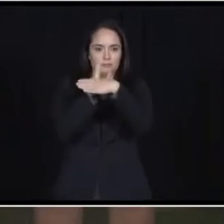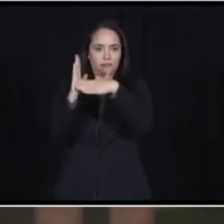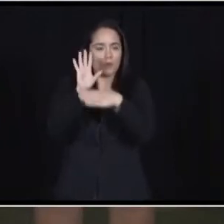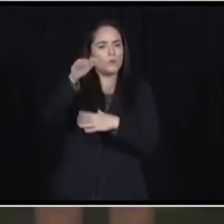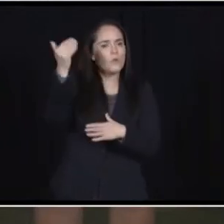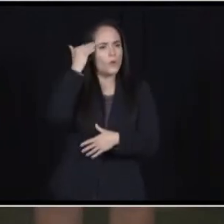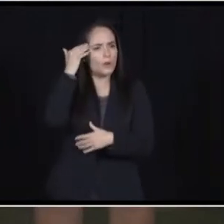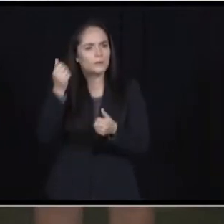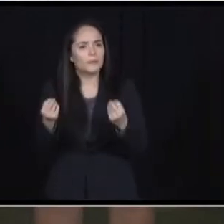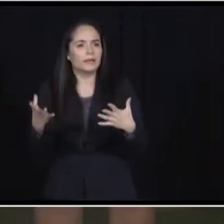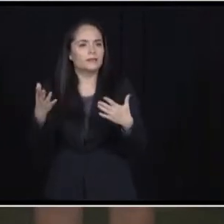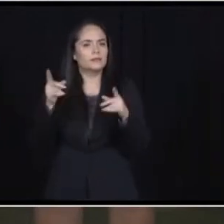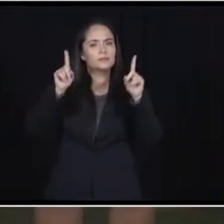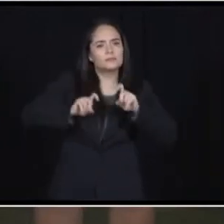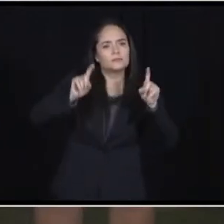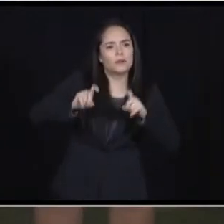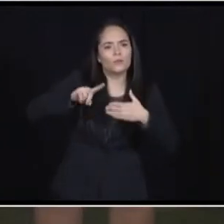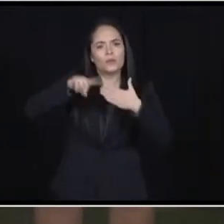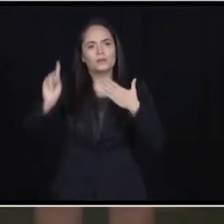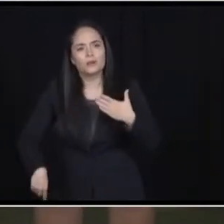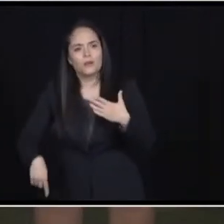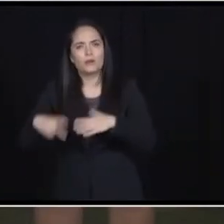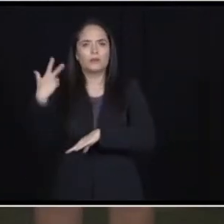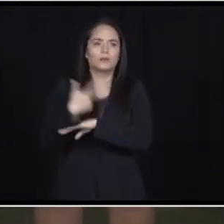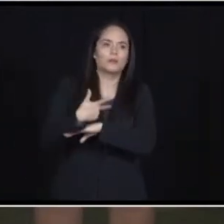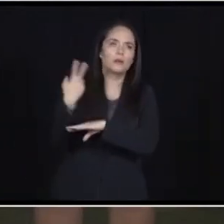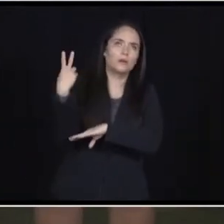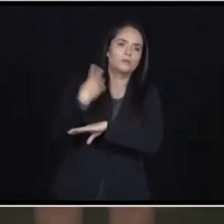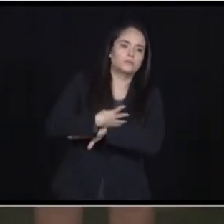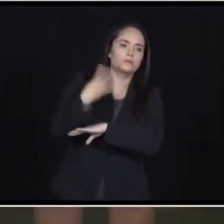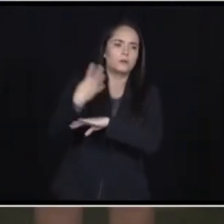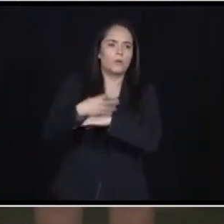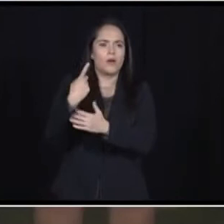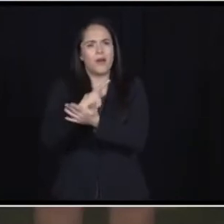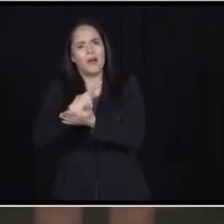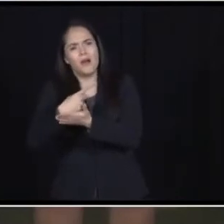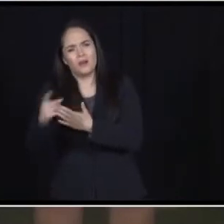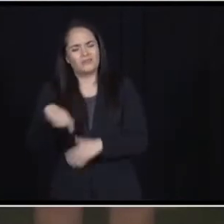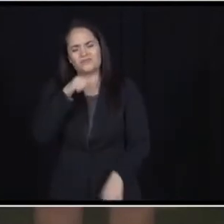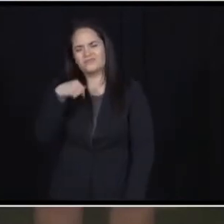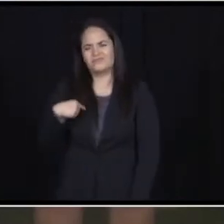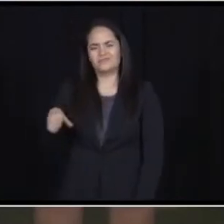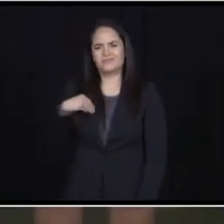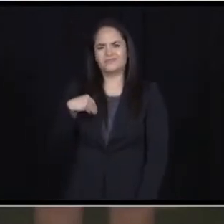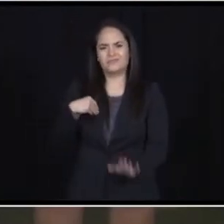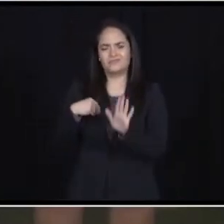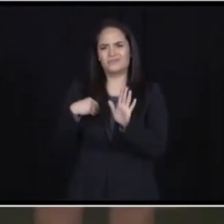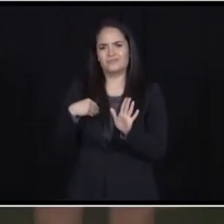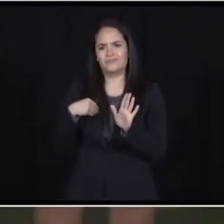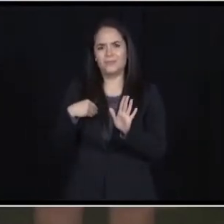a week's unacceptable. I'm gonna have to look into that, Rob, because something